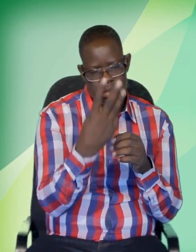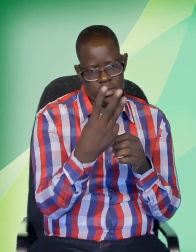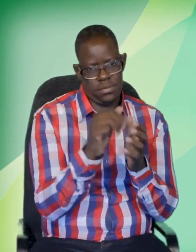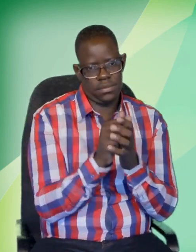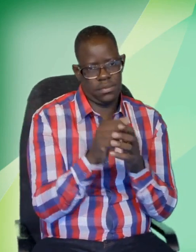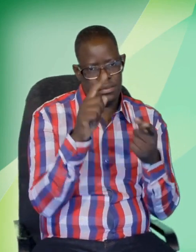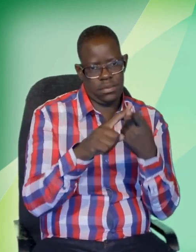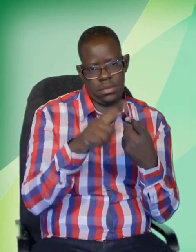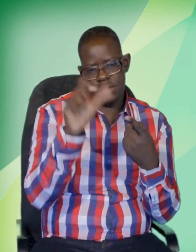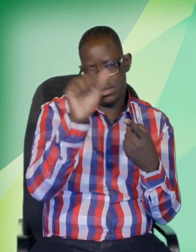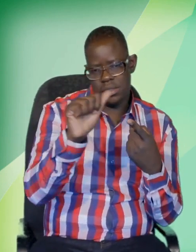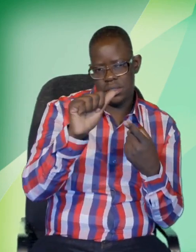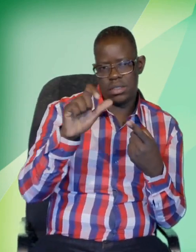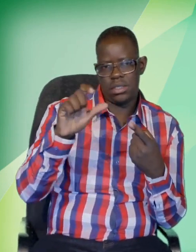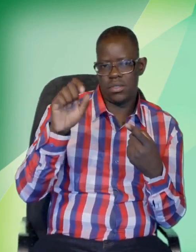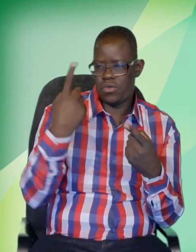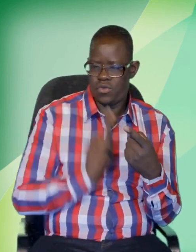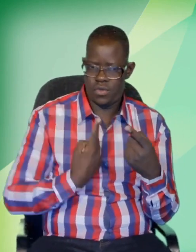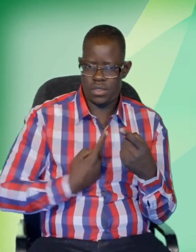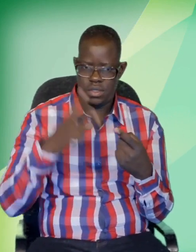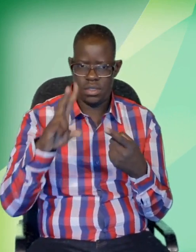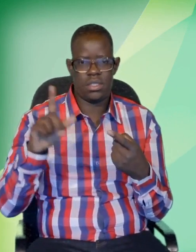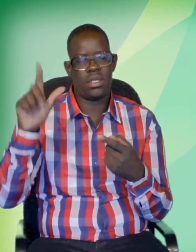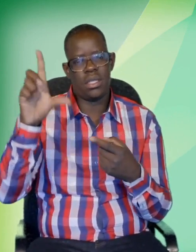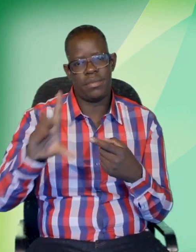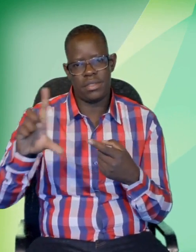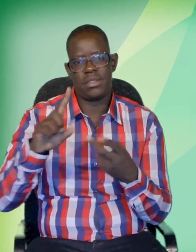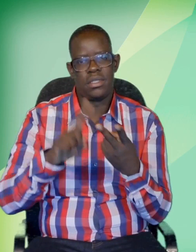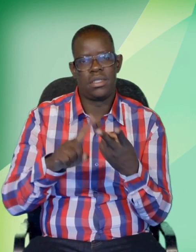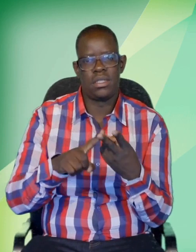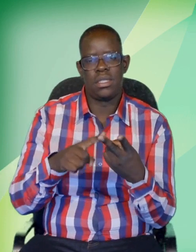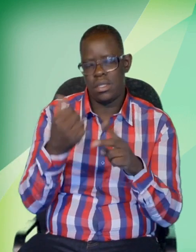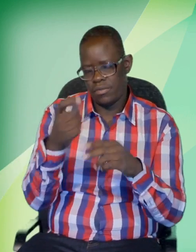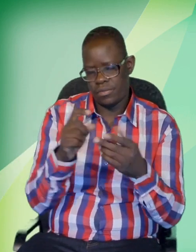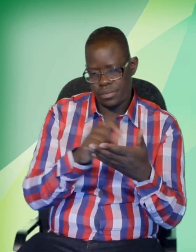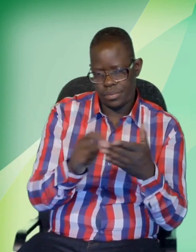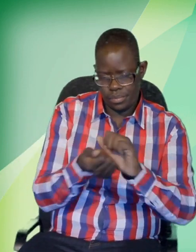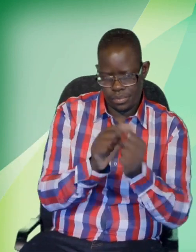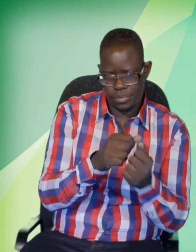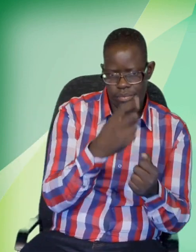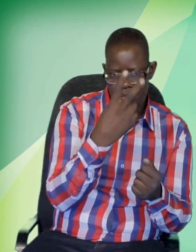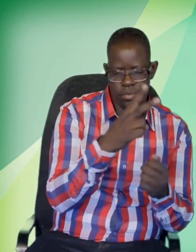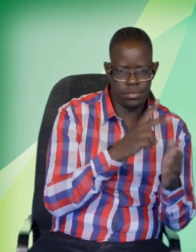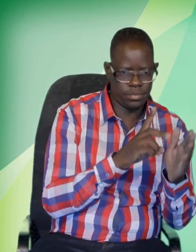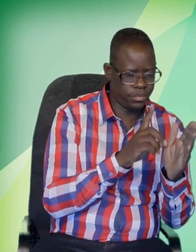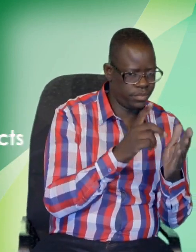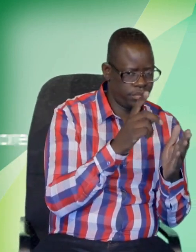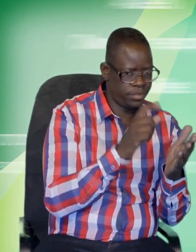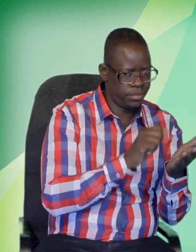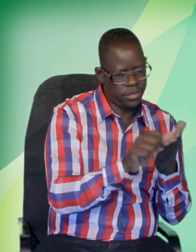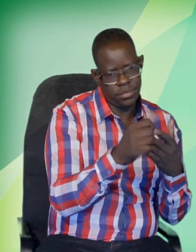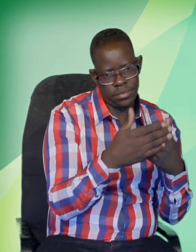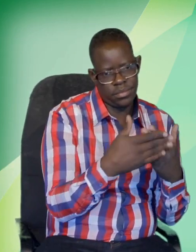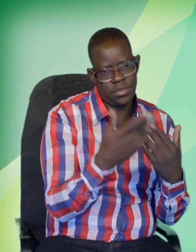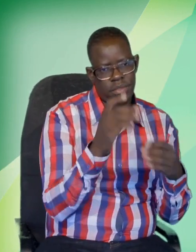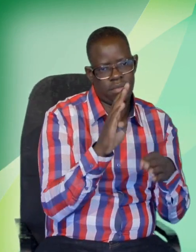are assets, owner's equity, and liabilities. Every transaction has two or more effects on the accounting equation. If a